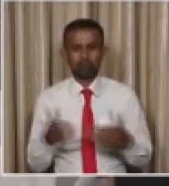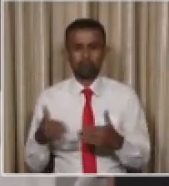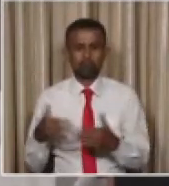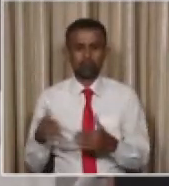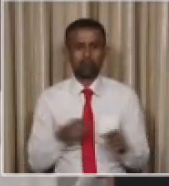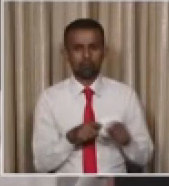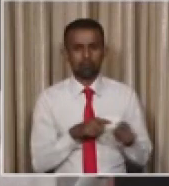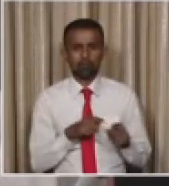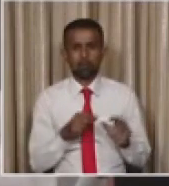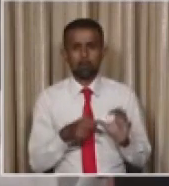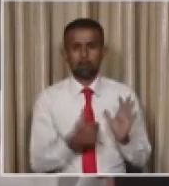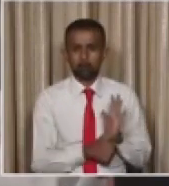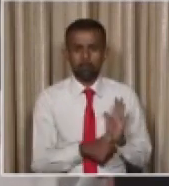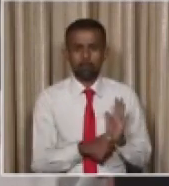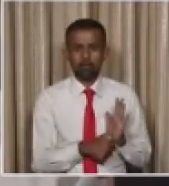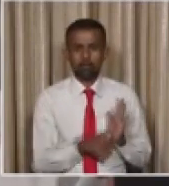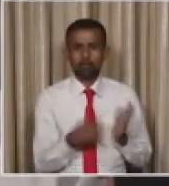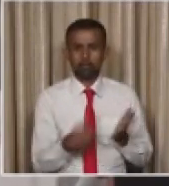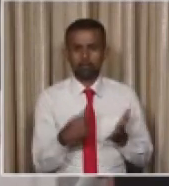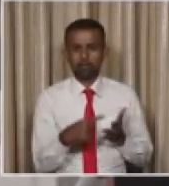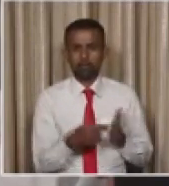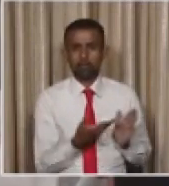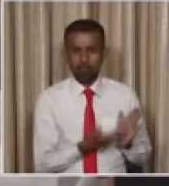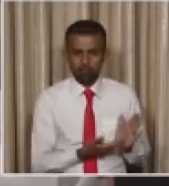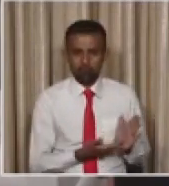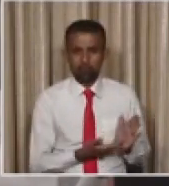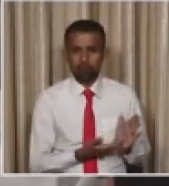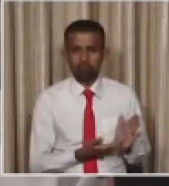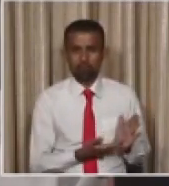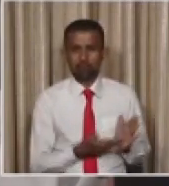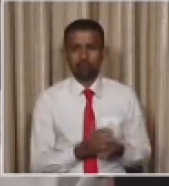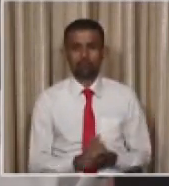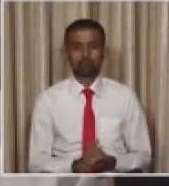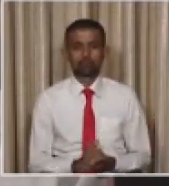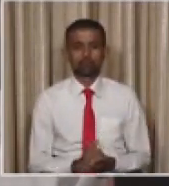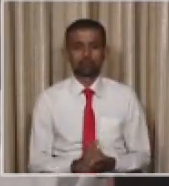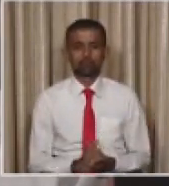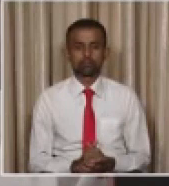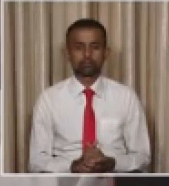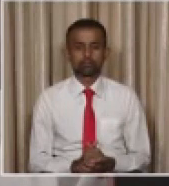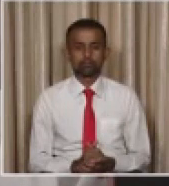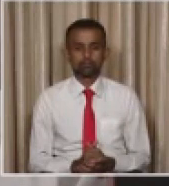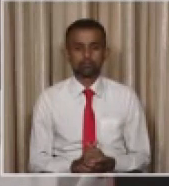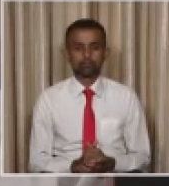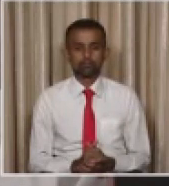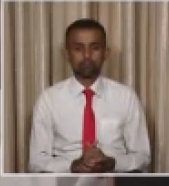Buddhism, and I know this act because I am one of those who drafted it and the minister who implemented it. It